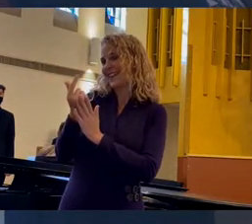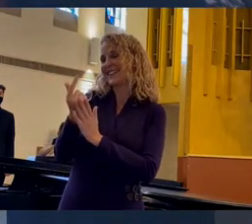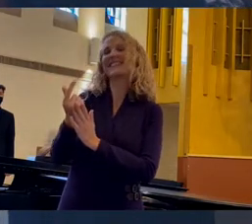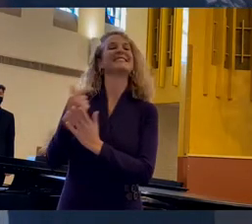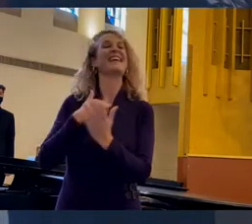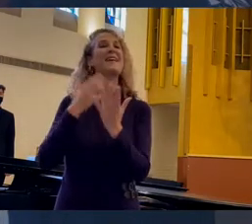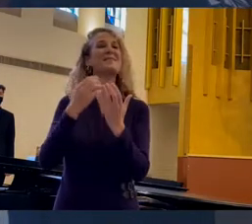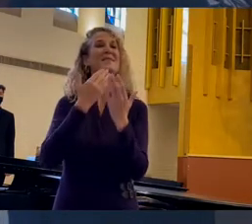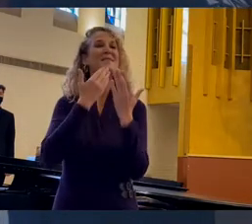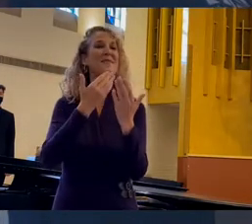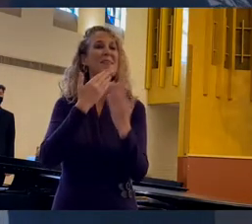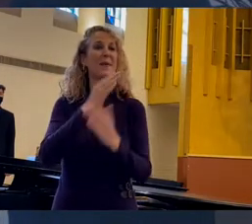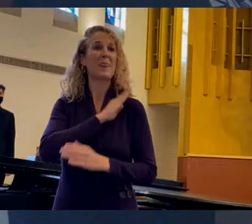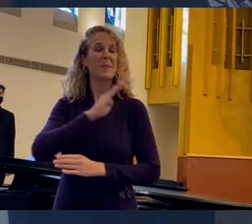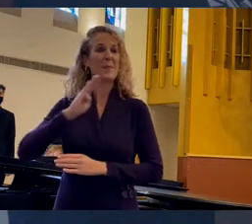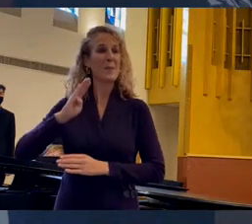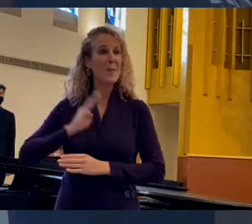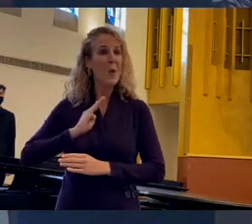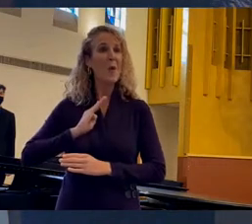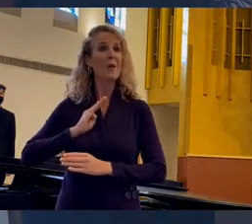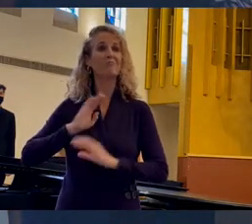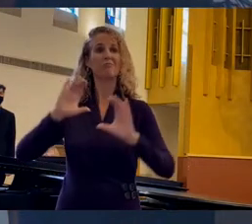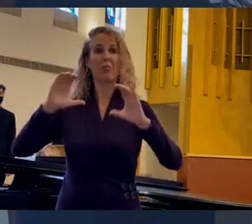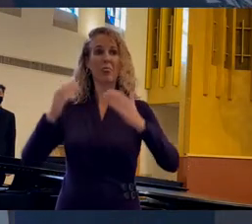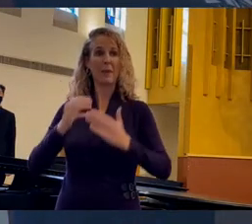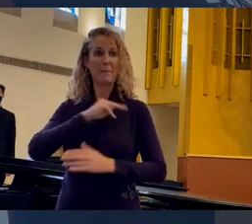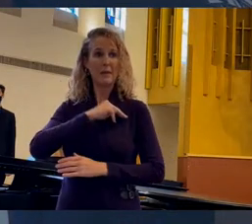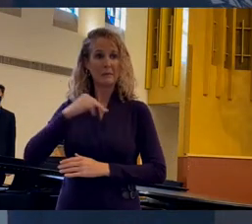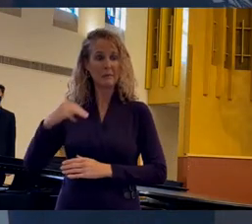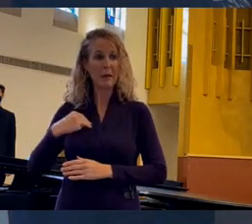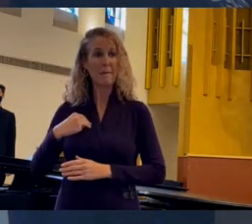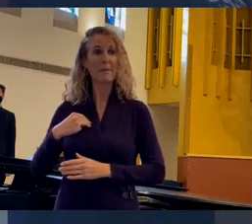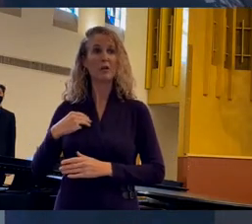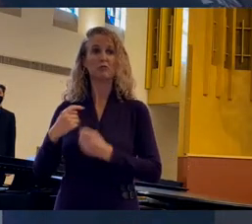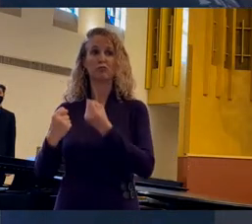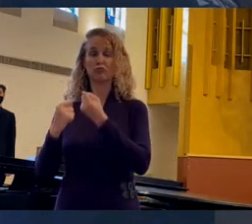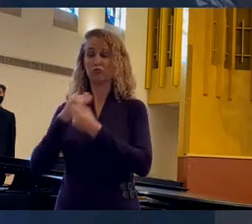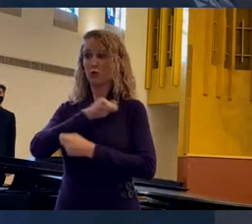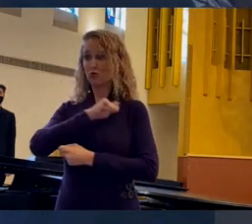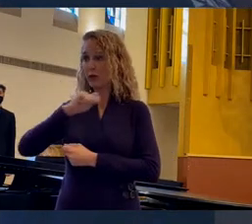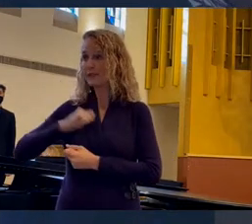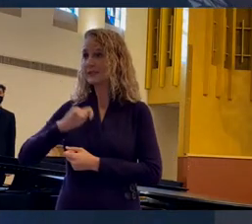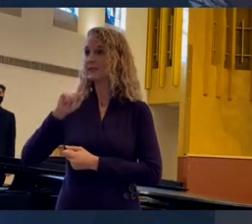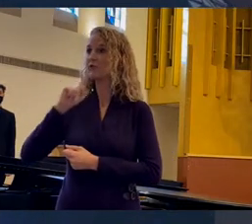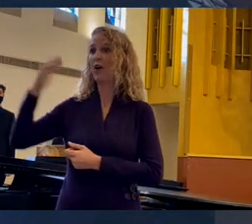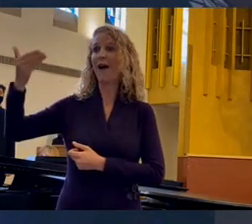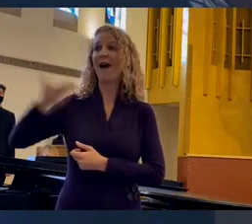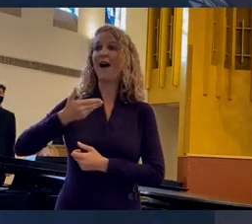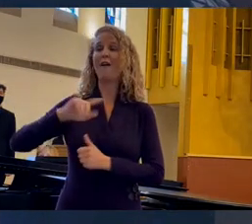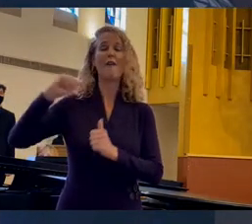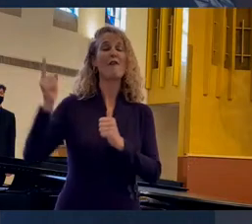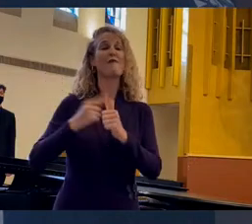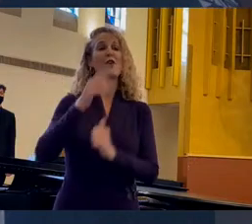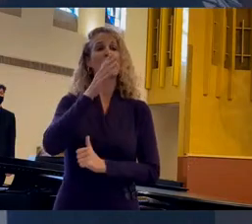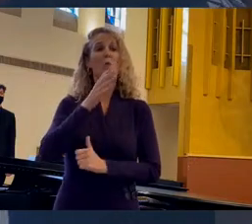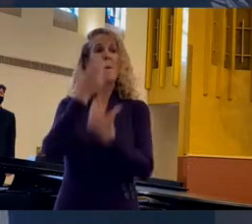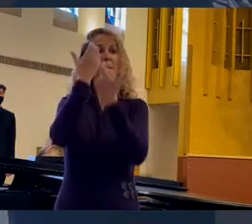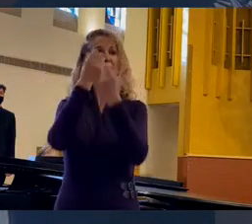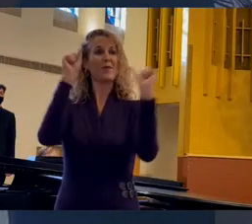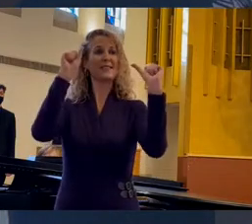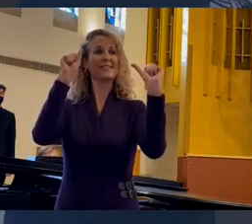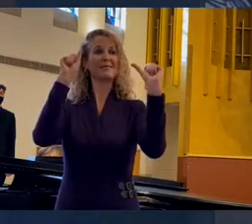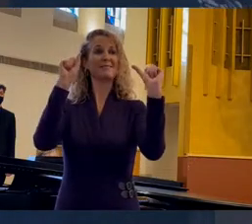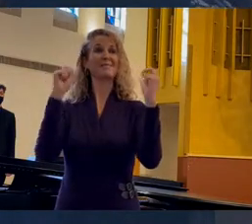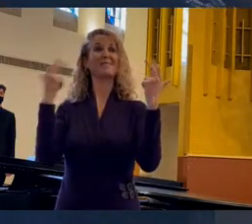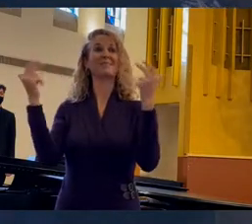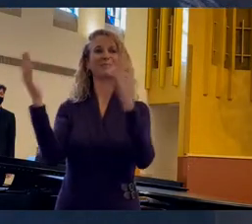I would like to thank the board, the committee members, the trustees for hiring our very first female president.